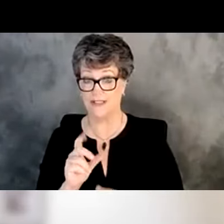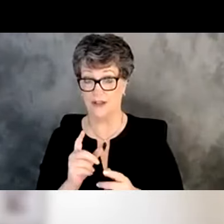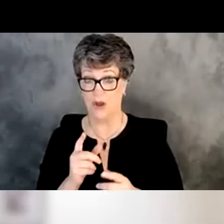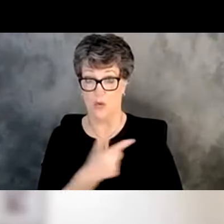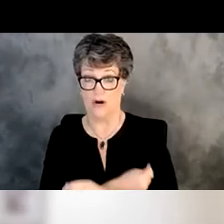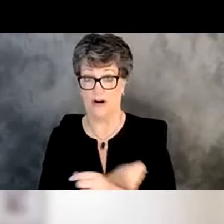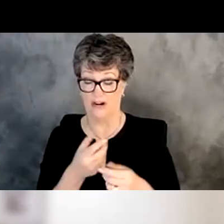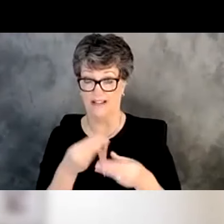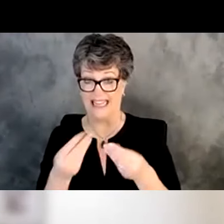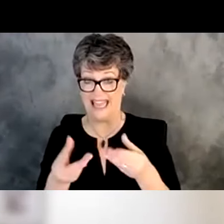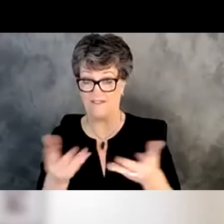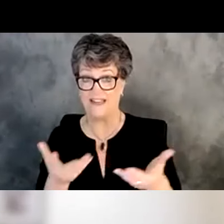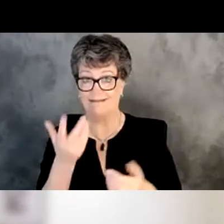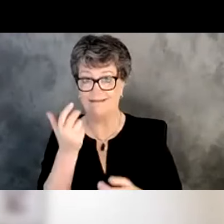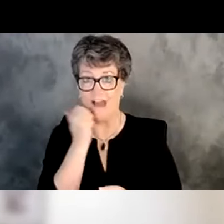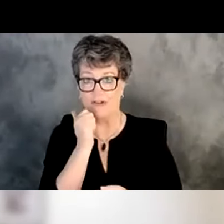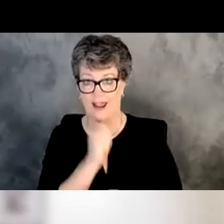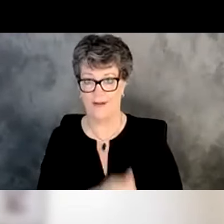day. Next slide.